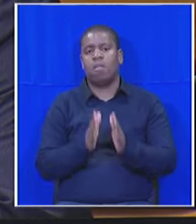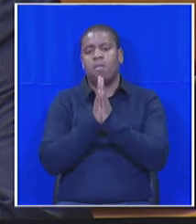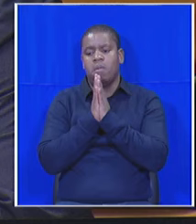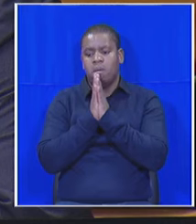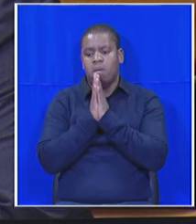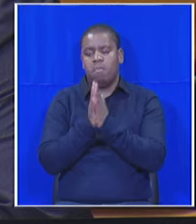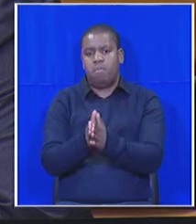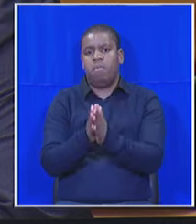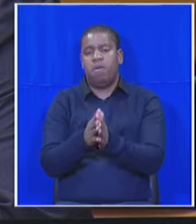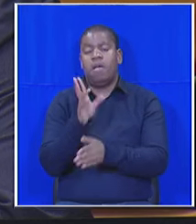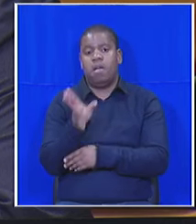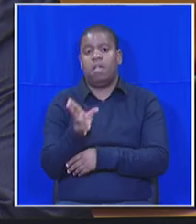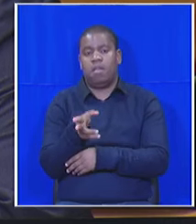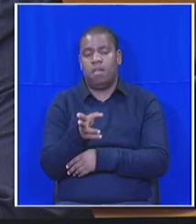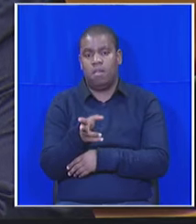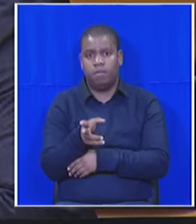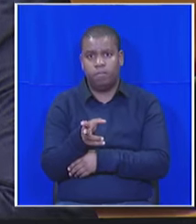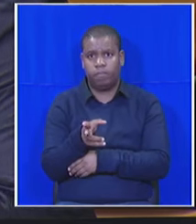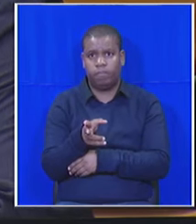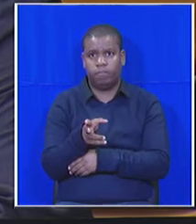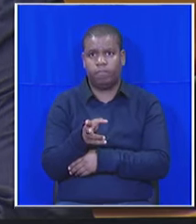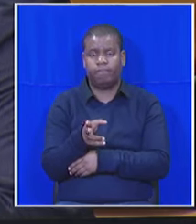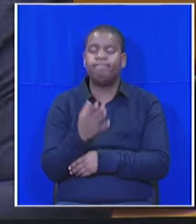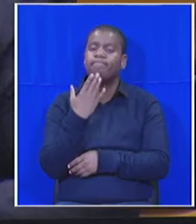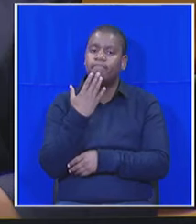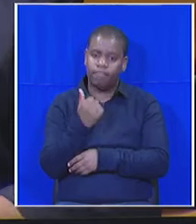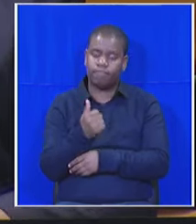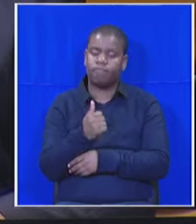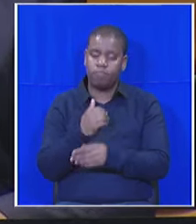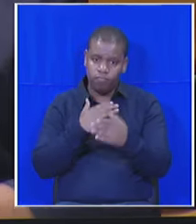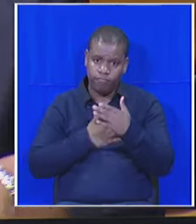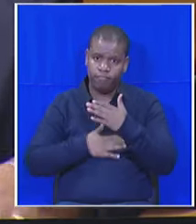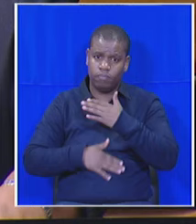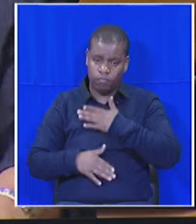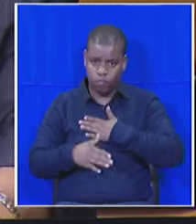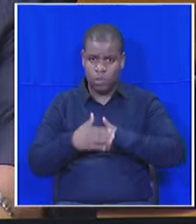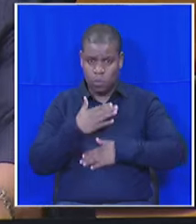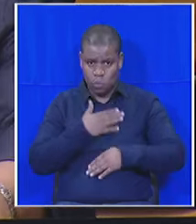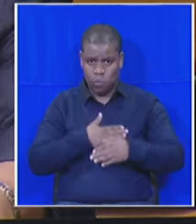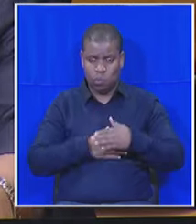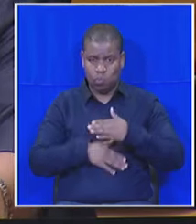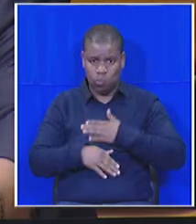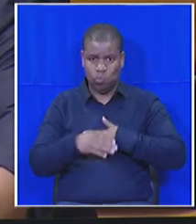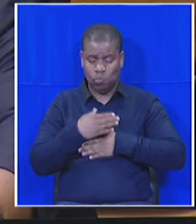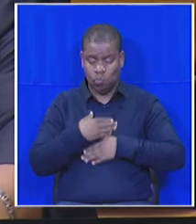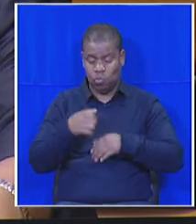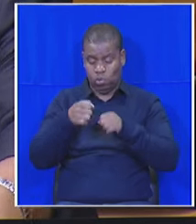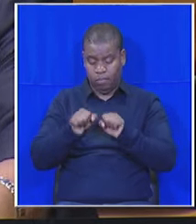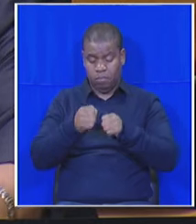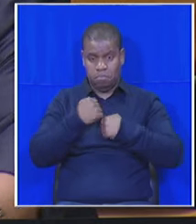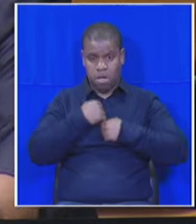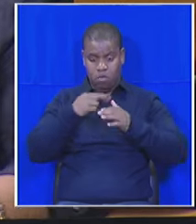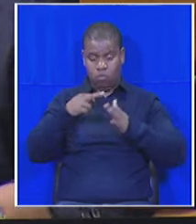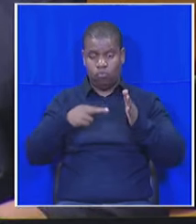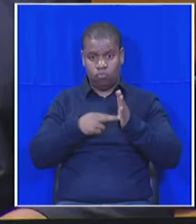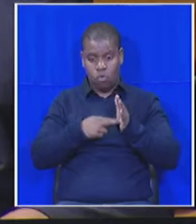to you again? Can you make the role of the chair easier so that I